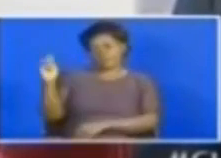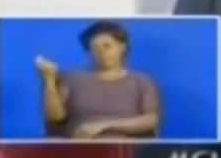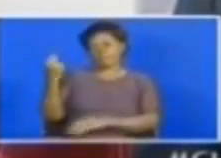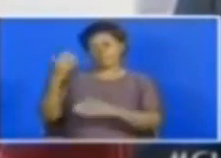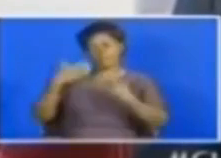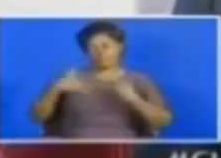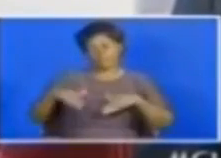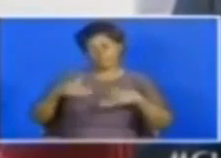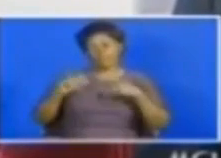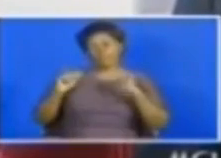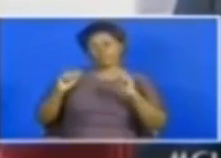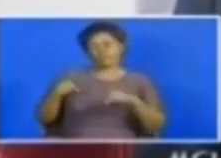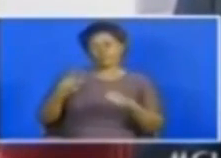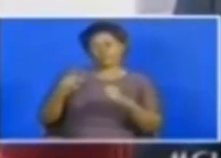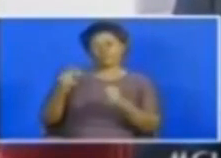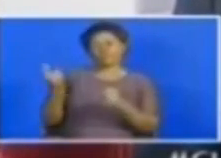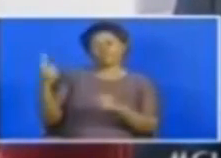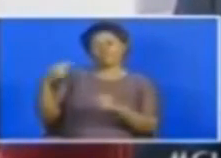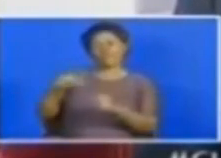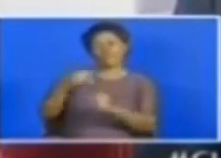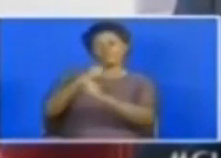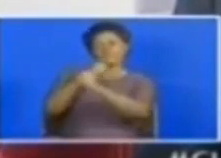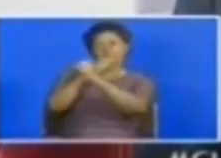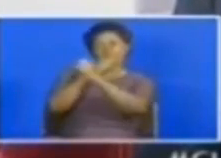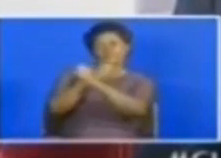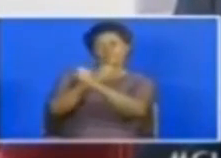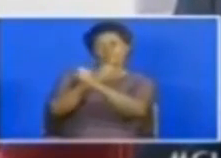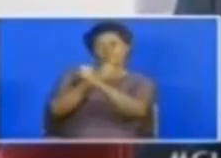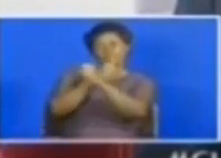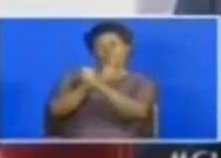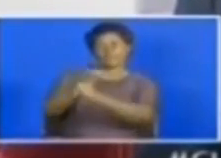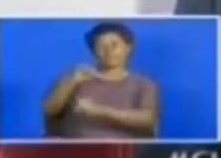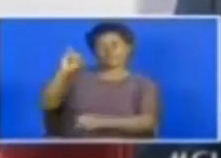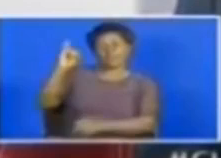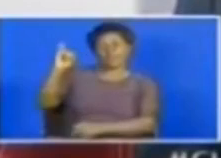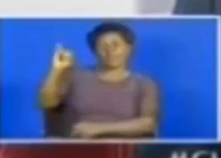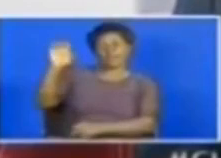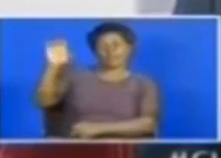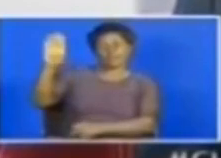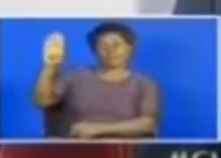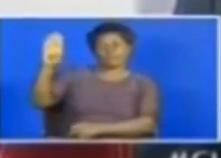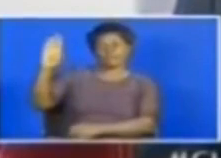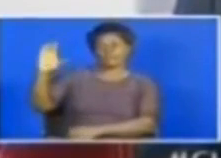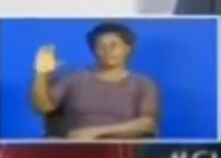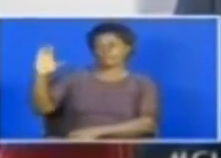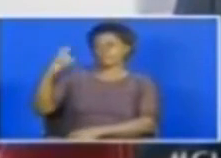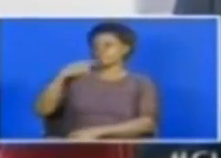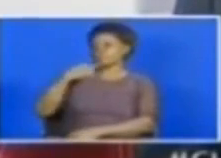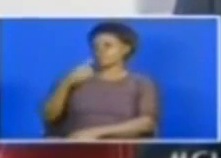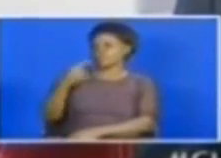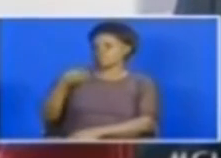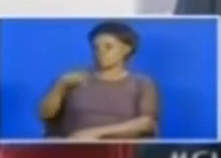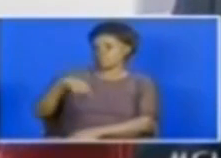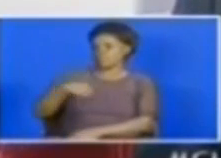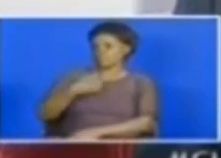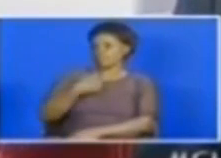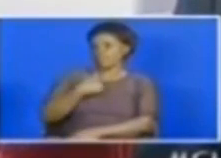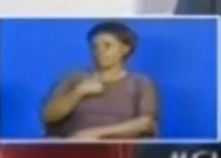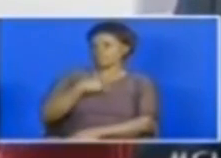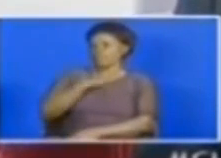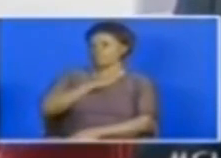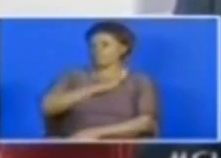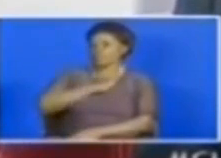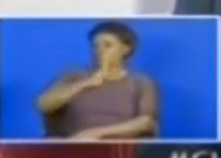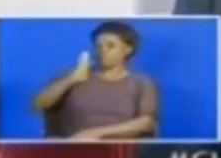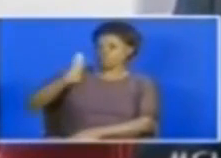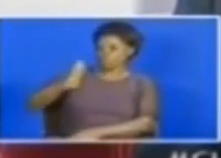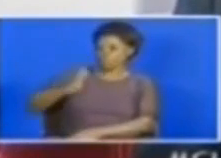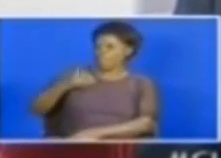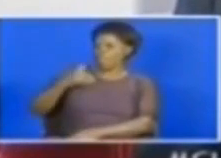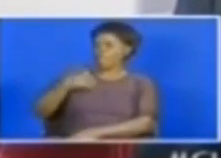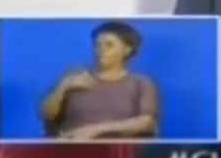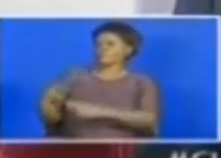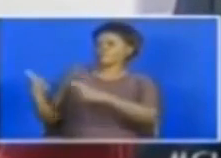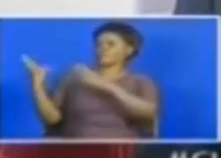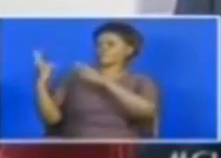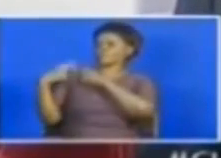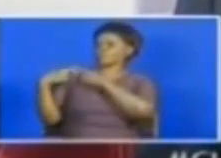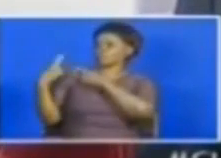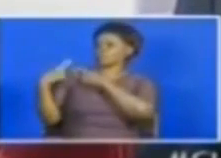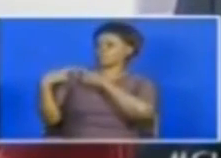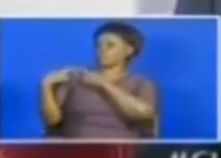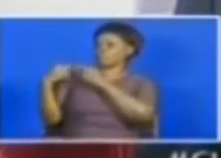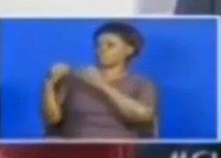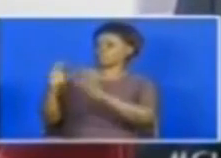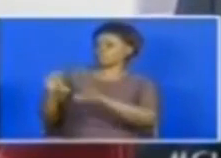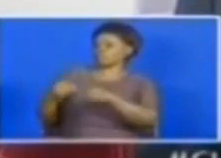Kenyan people can also come up and defend the independence of the IEBC and say that we have a body that has been charged to deliver